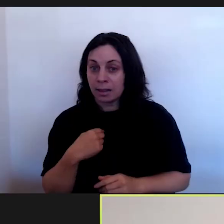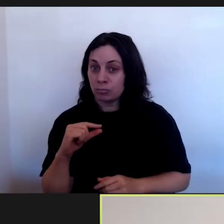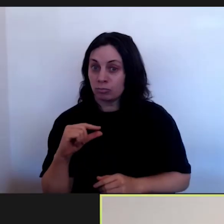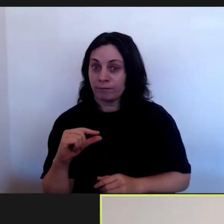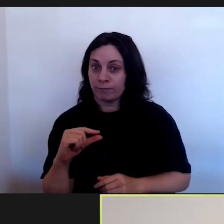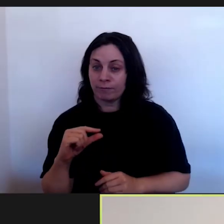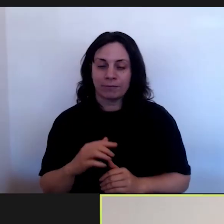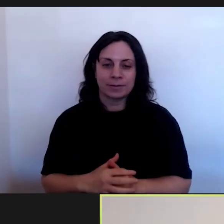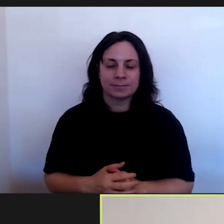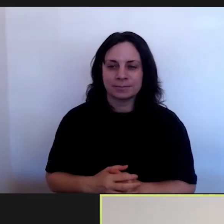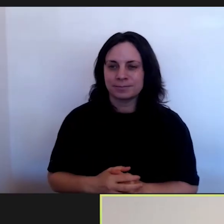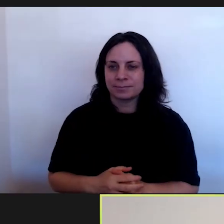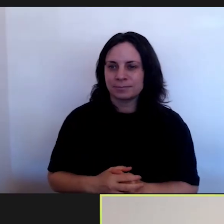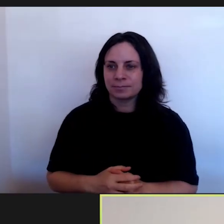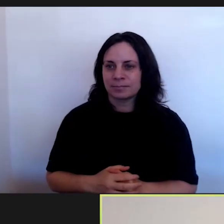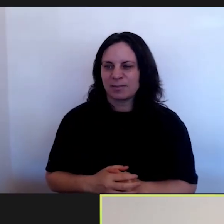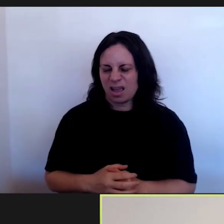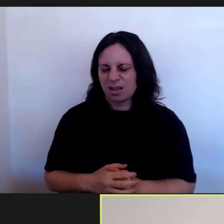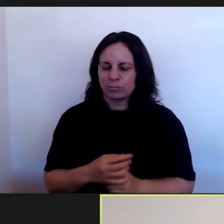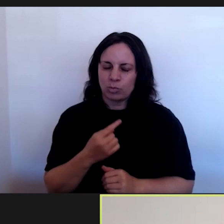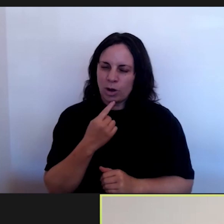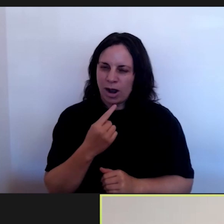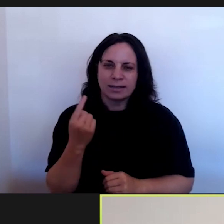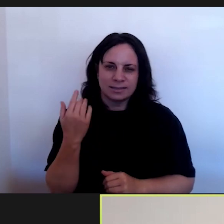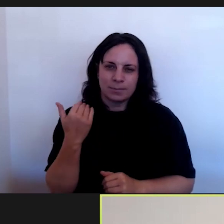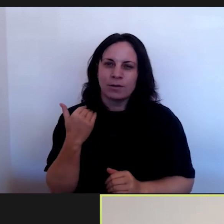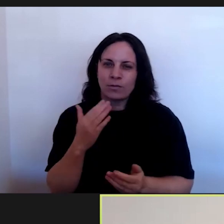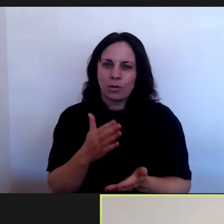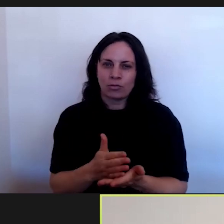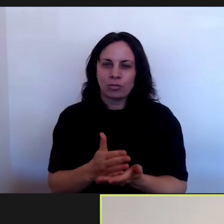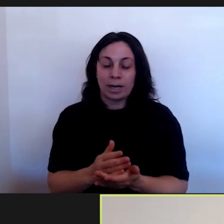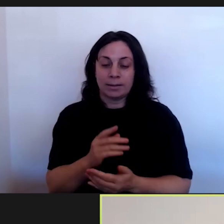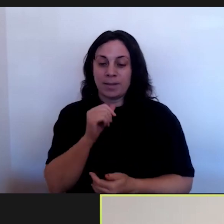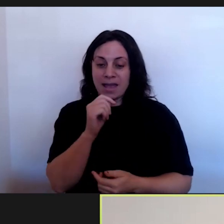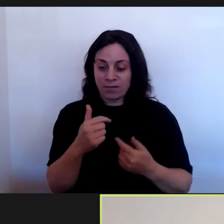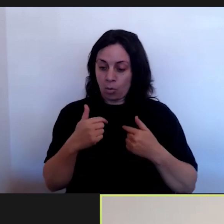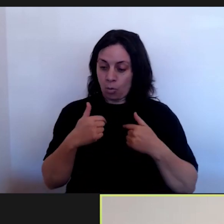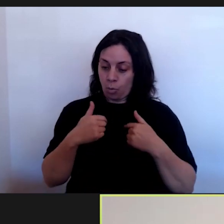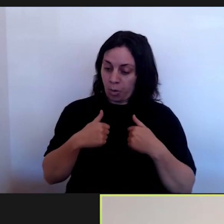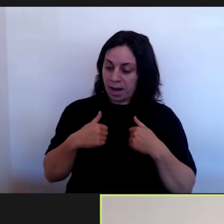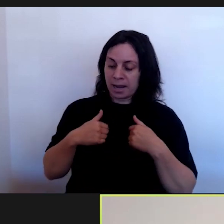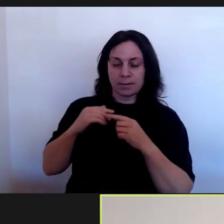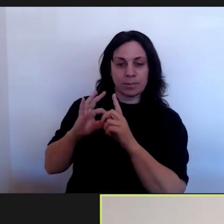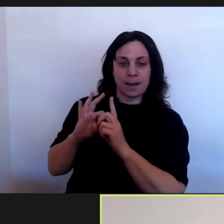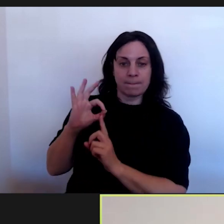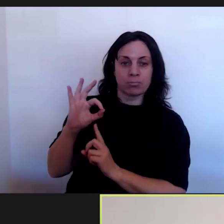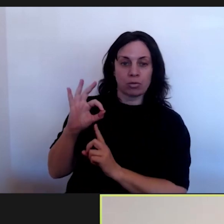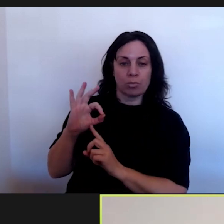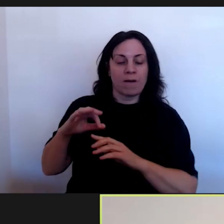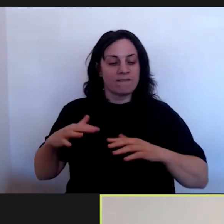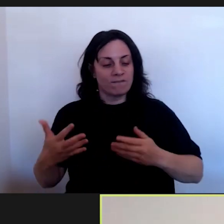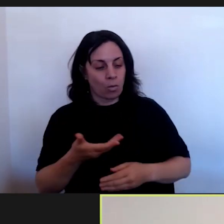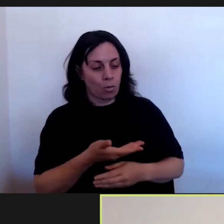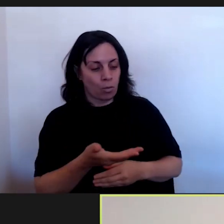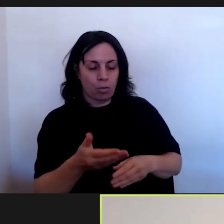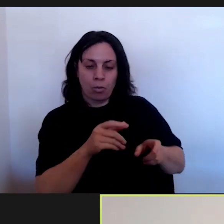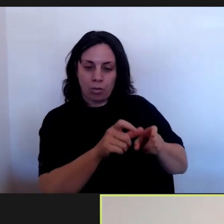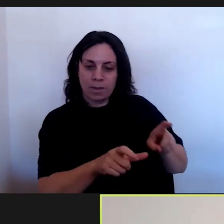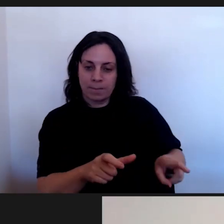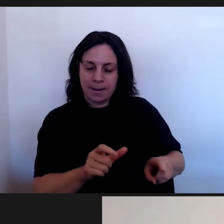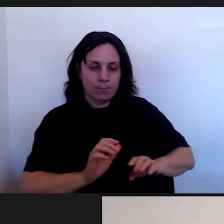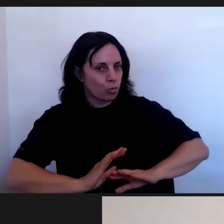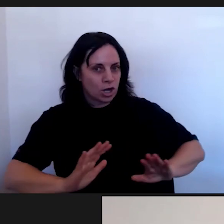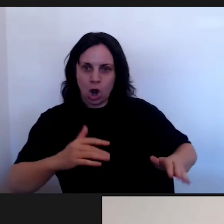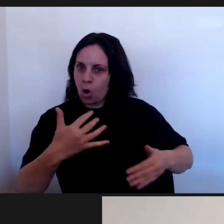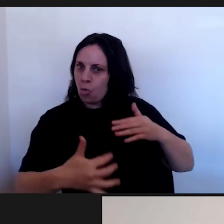Sure, I think it's just a continuation of what I was saying. It's if we do better, we do better for the people, so we're not harming people,